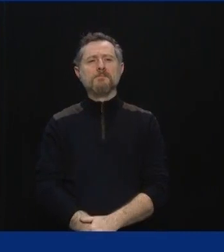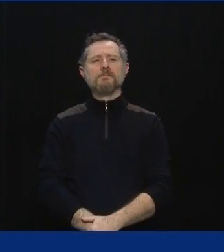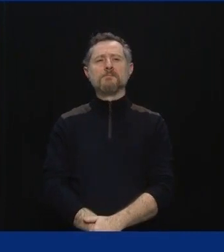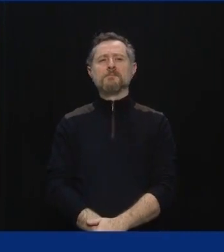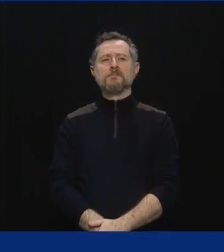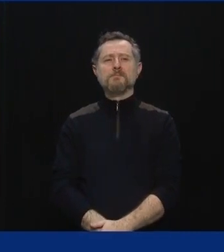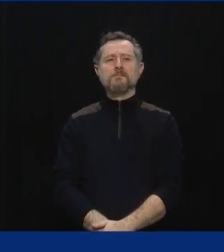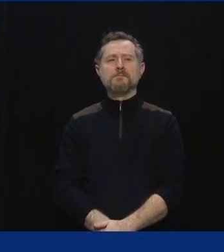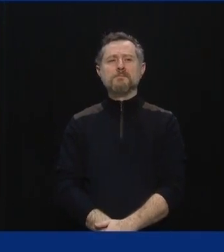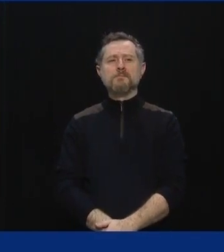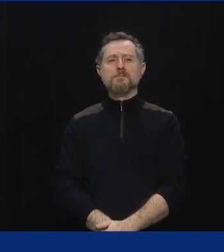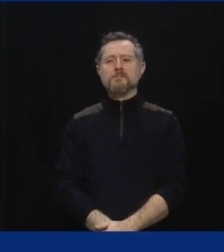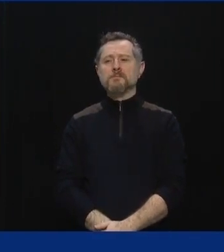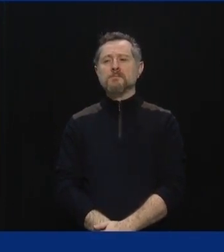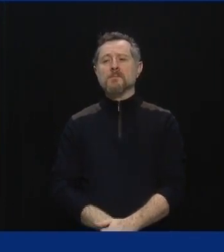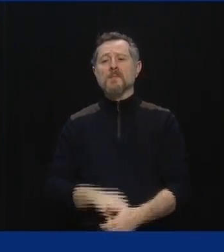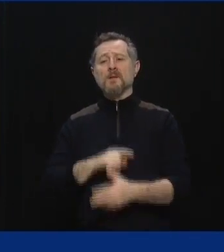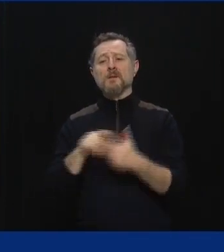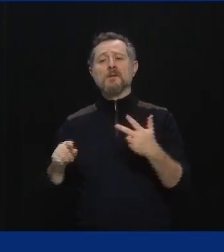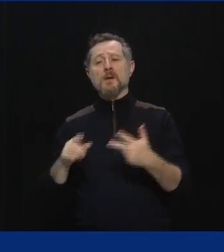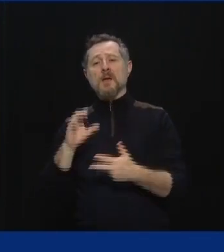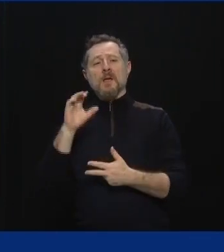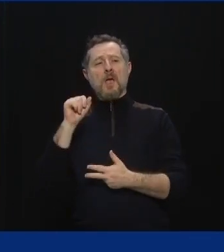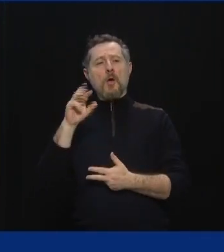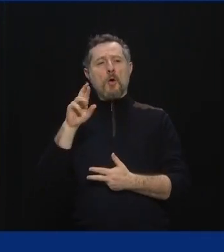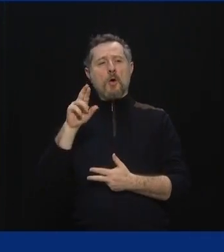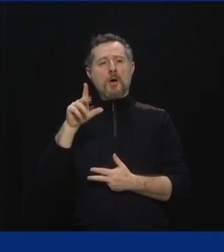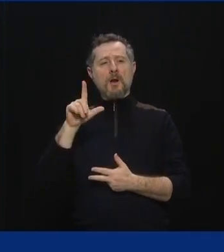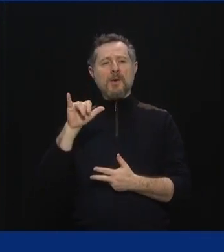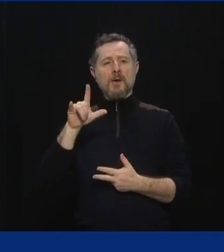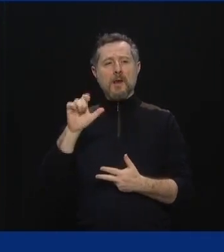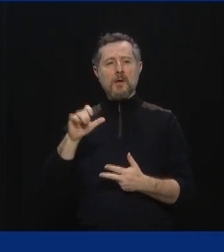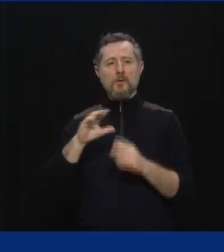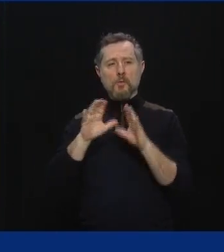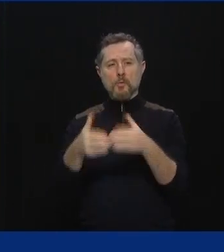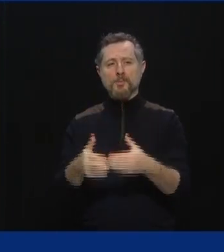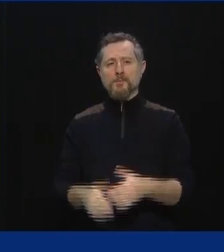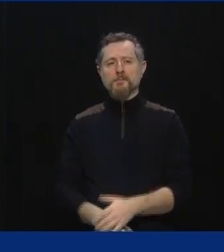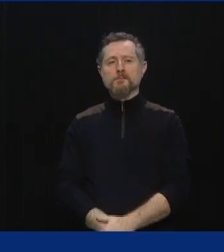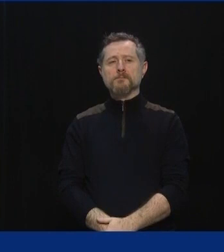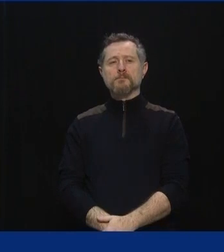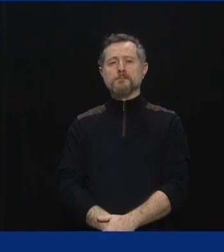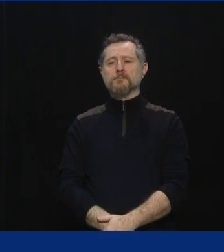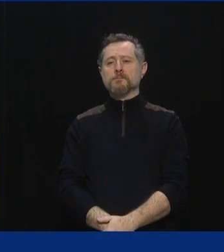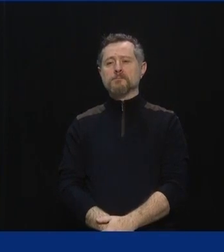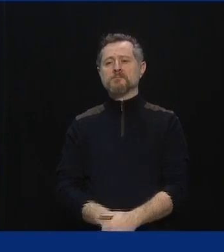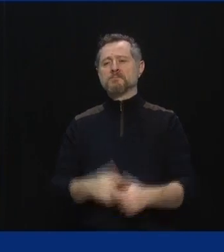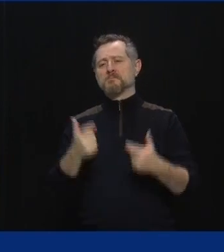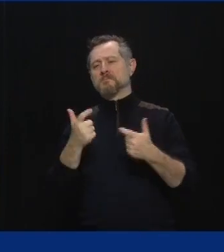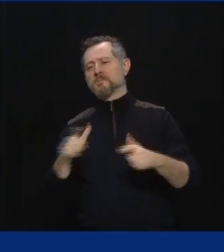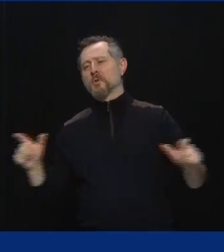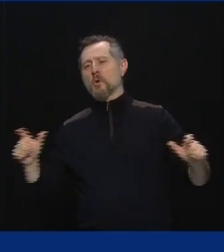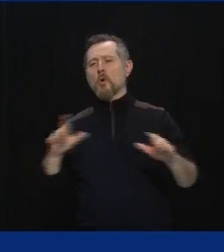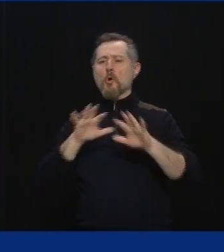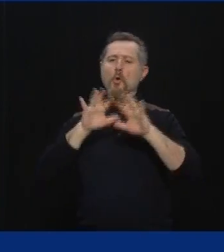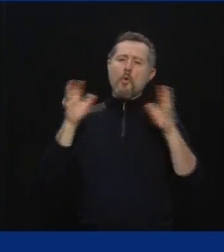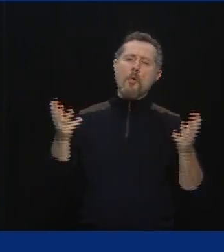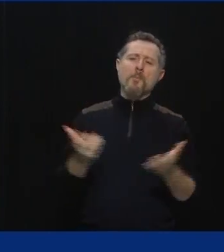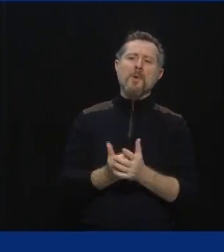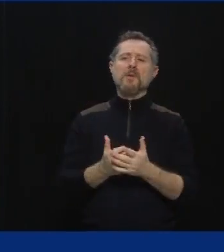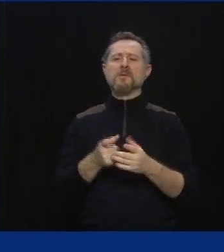Our partners, the Carlisle Group, majority owner, large diversified global asset management